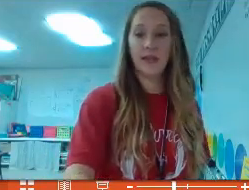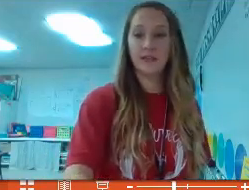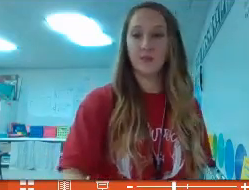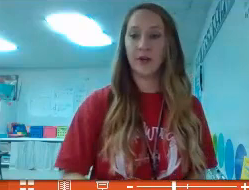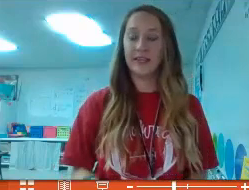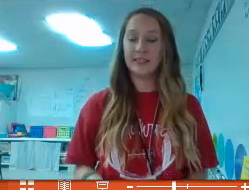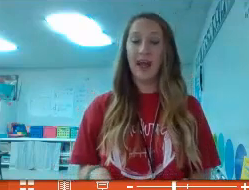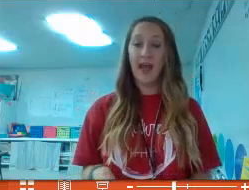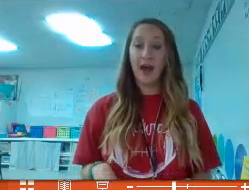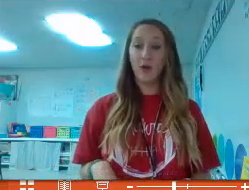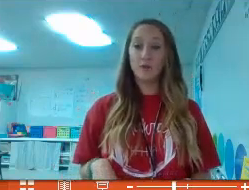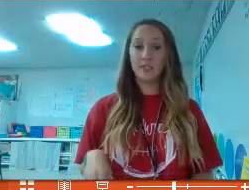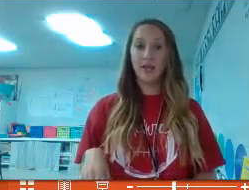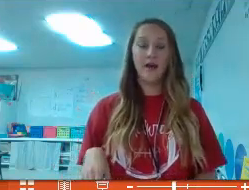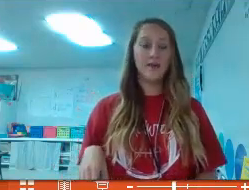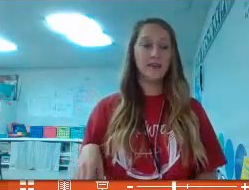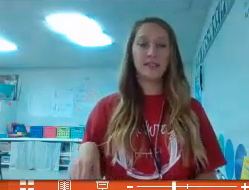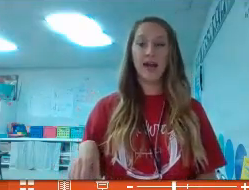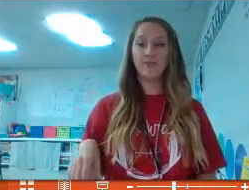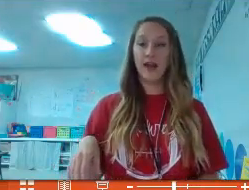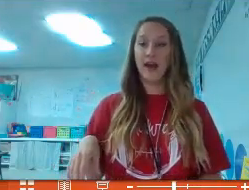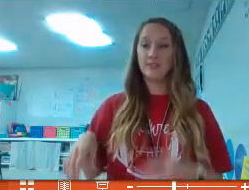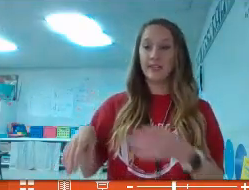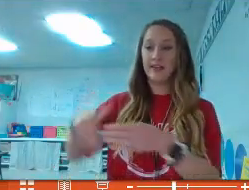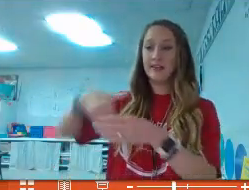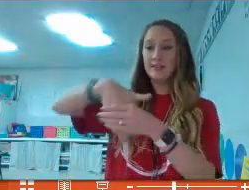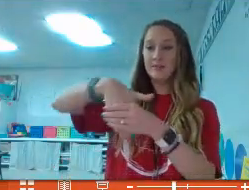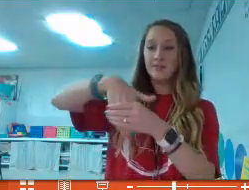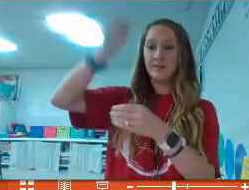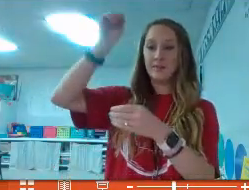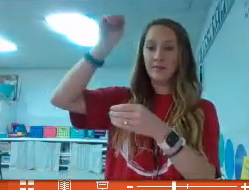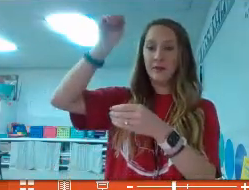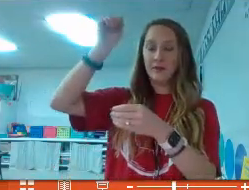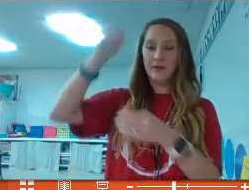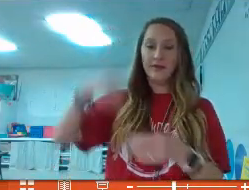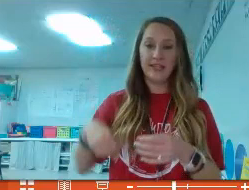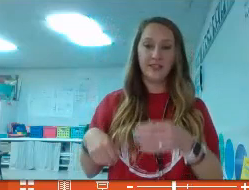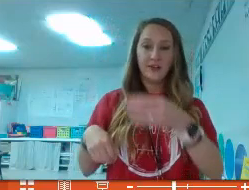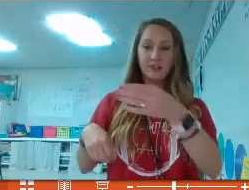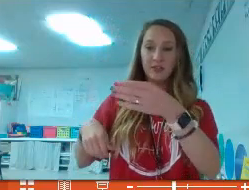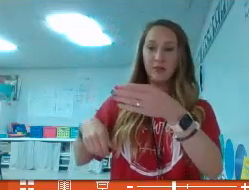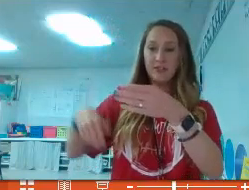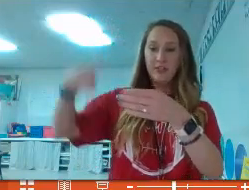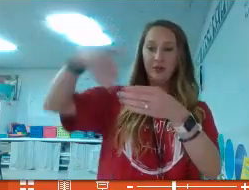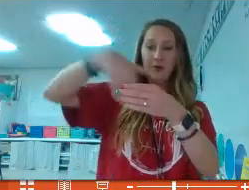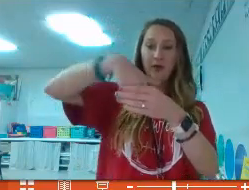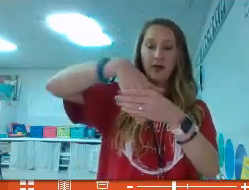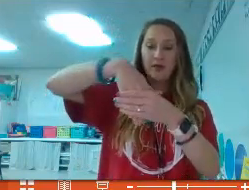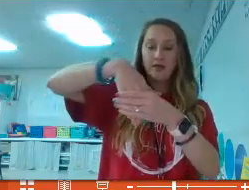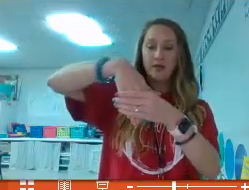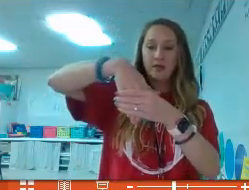The next word is out. The sign for out is, okay, so you're just going